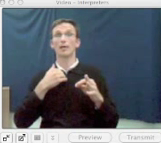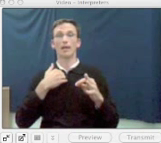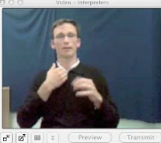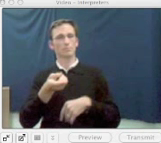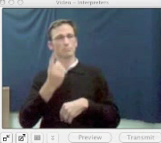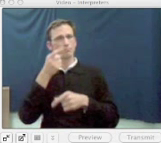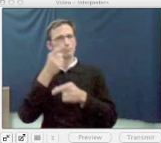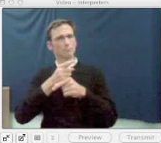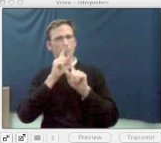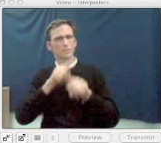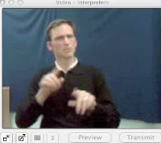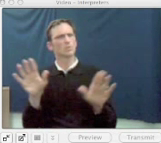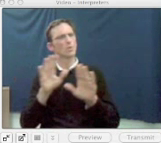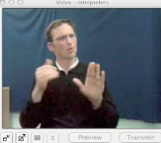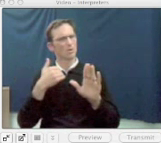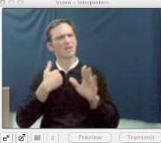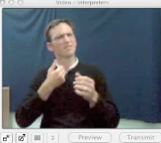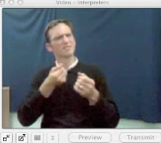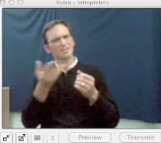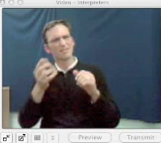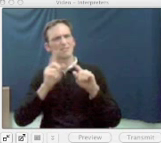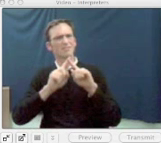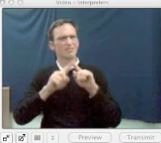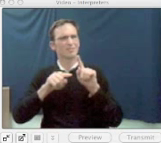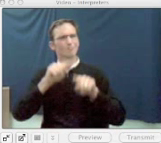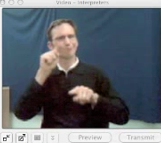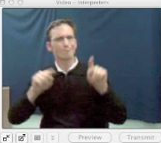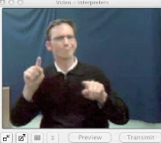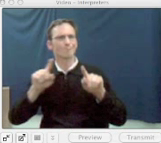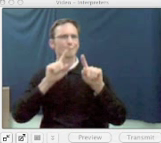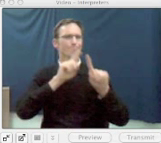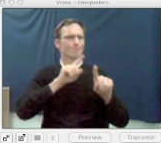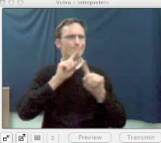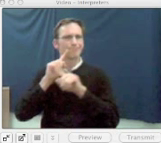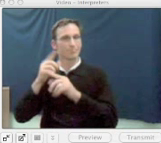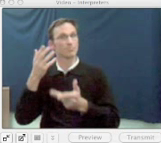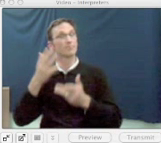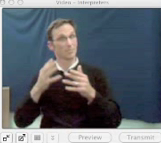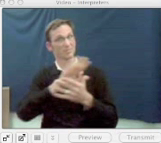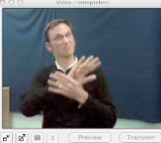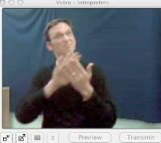right answers. Ethics is known to be a discussion of the multiple rights